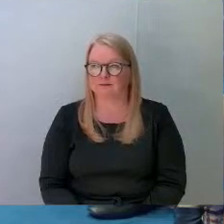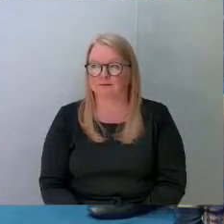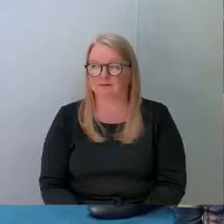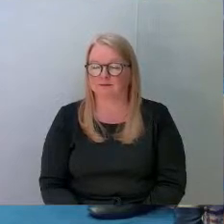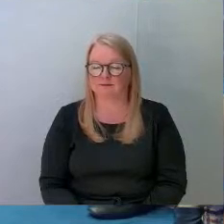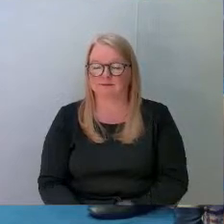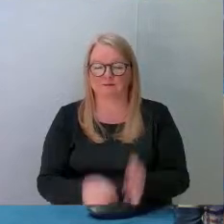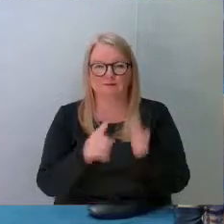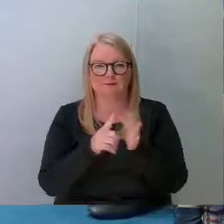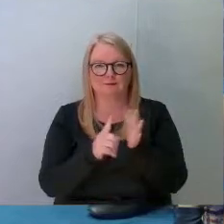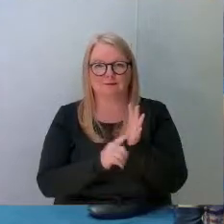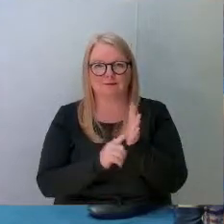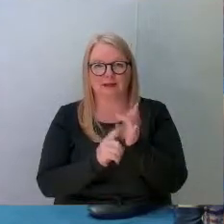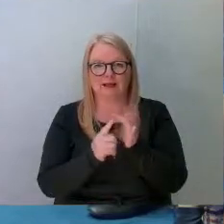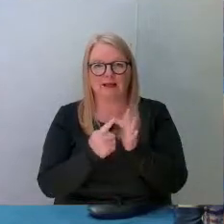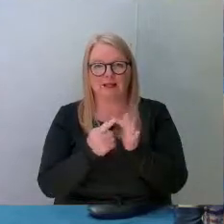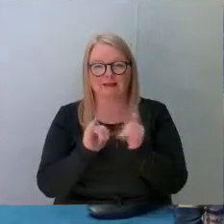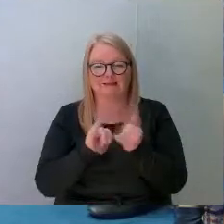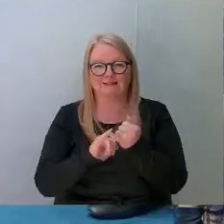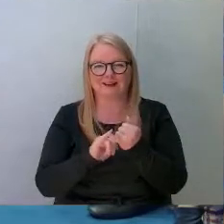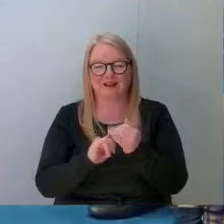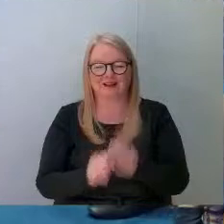Ellie Sterling.